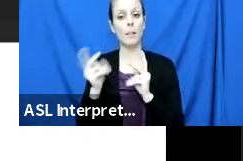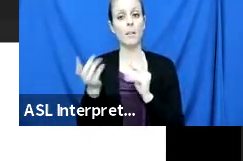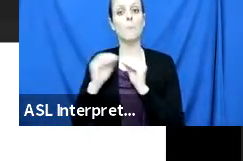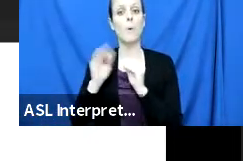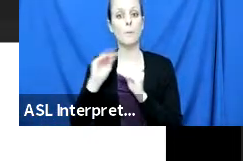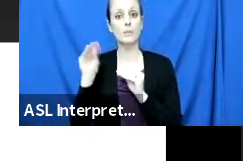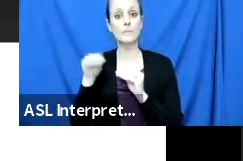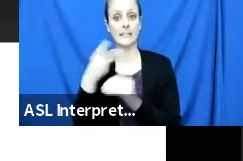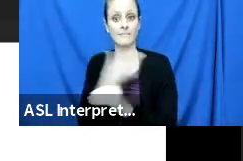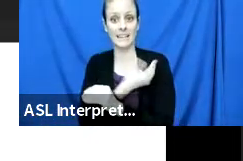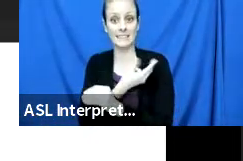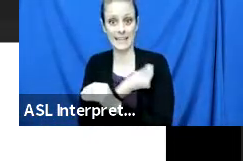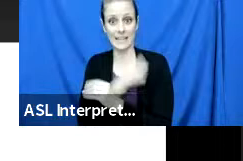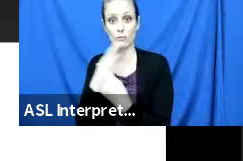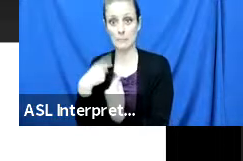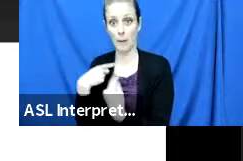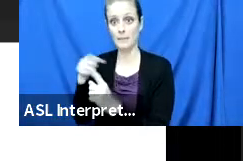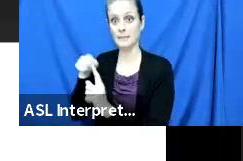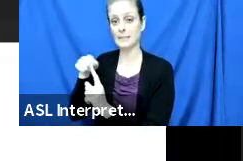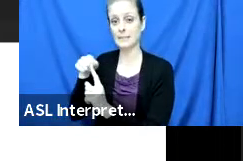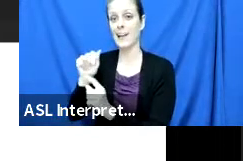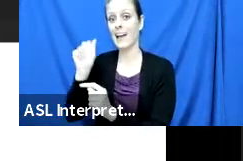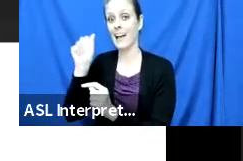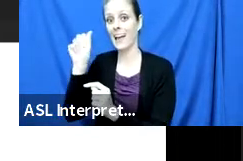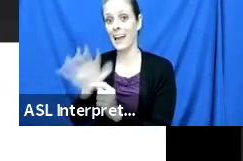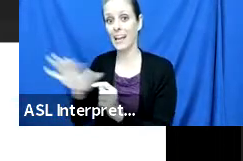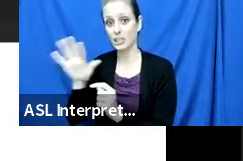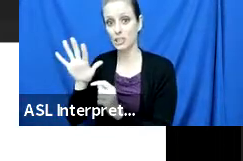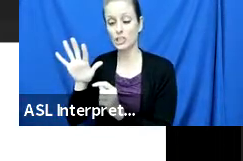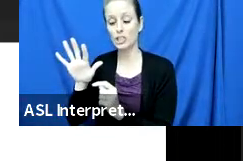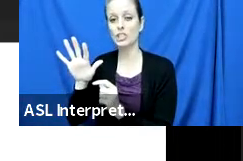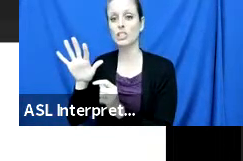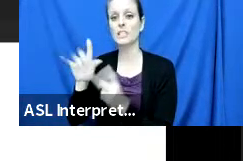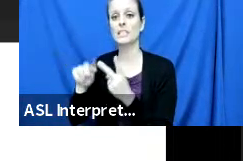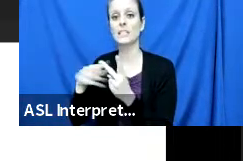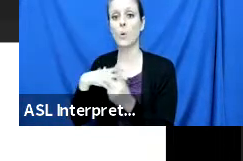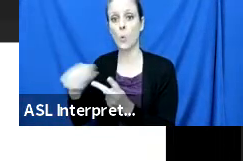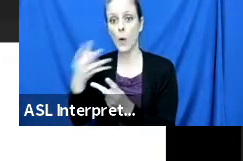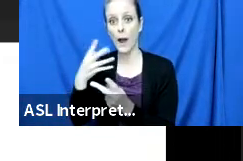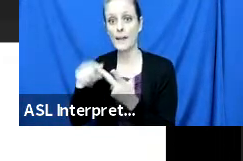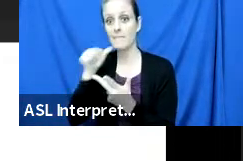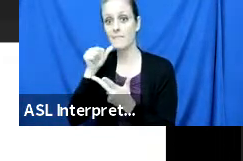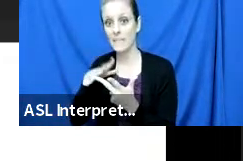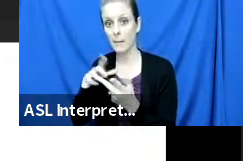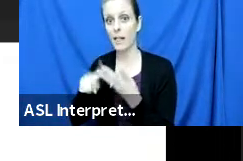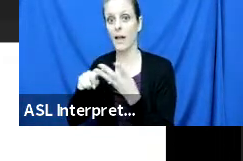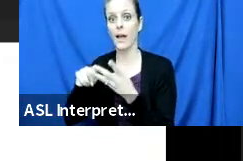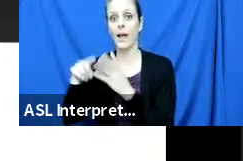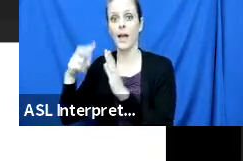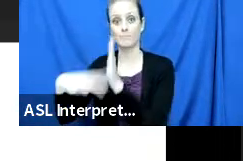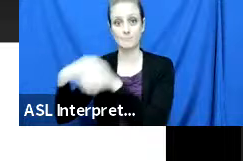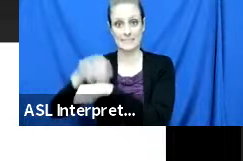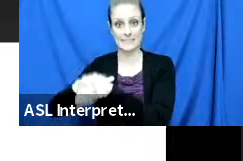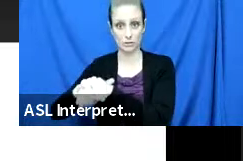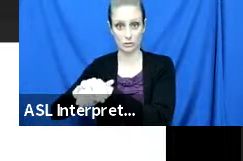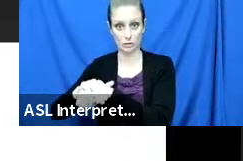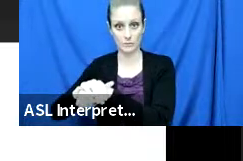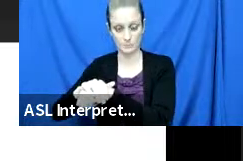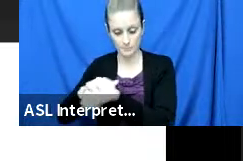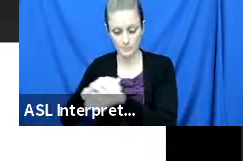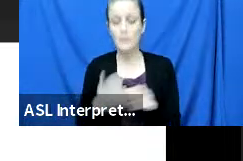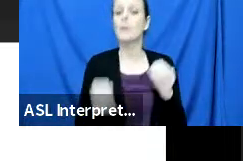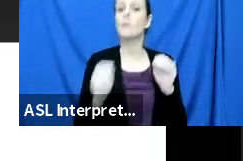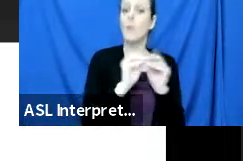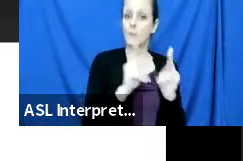respondents who were Asian or white, female, and took the survey in English. There was also a higher percentage of